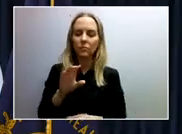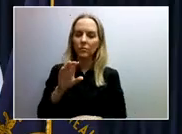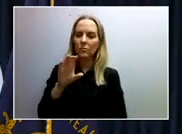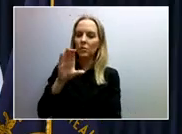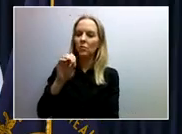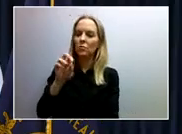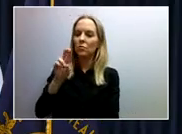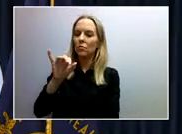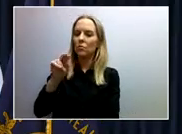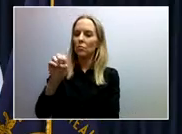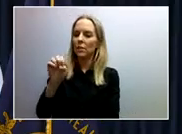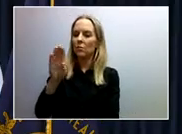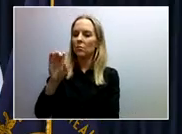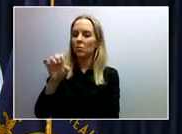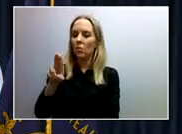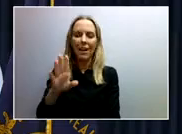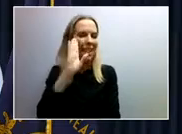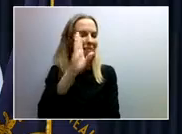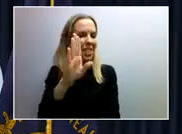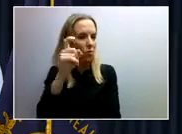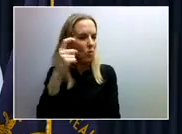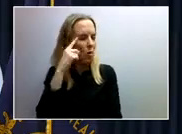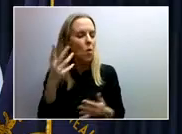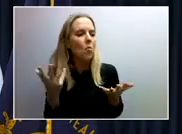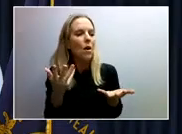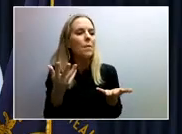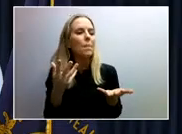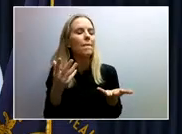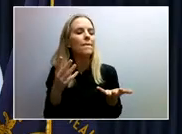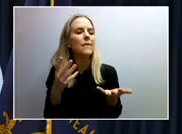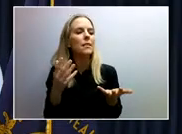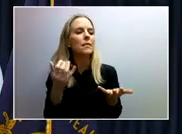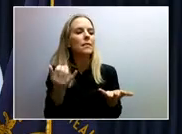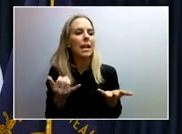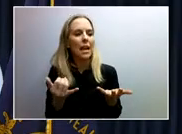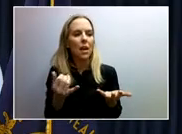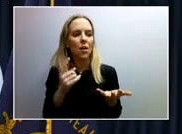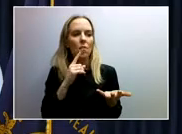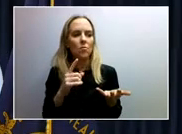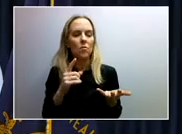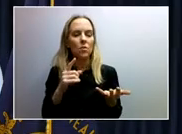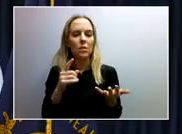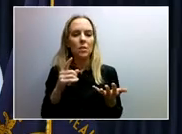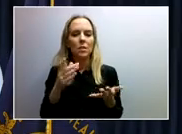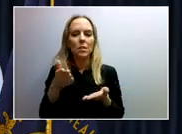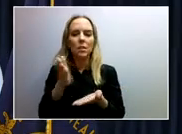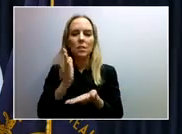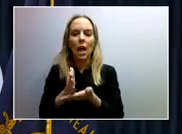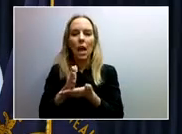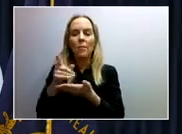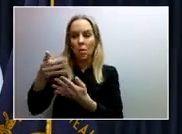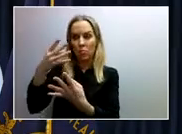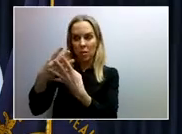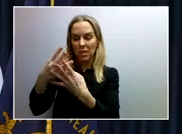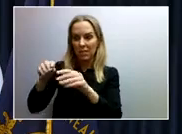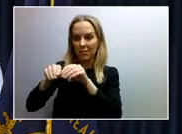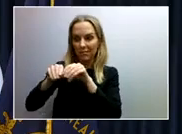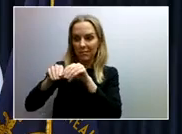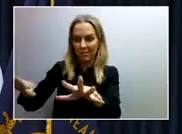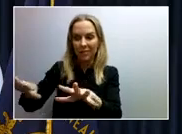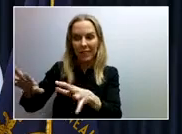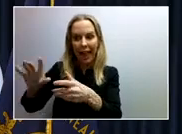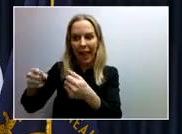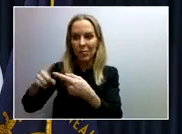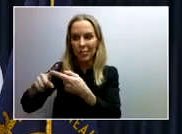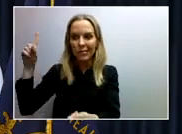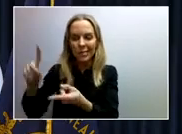Hi, Governor. What's being done to stop the current outbreaks in prisons? And then at this point, do prisons have COVID plans?